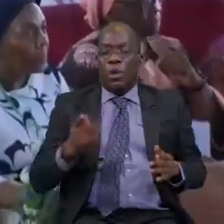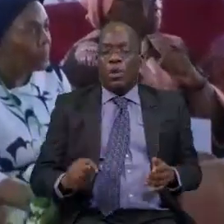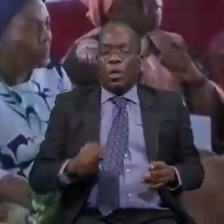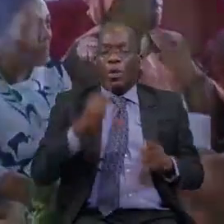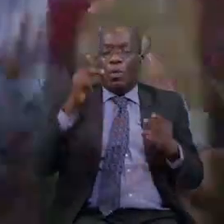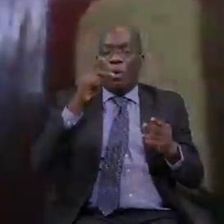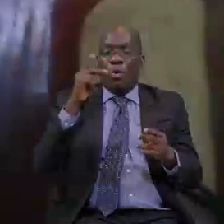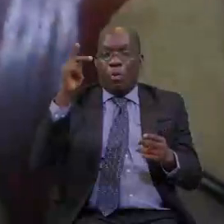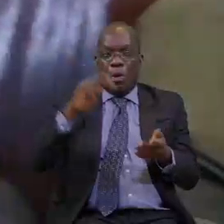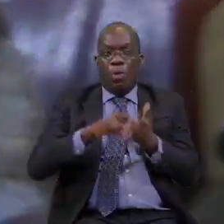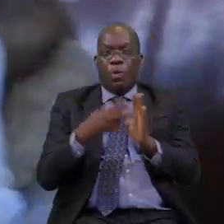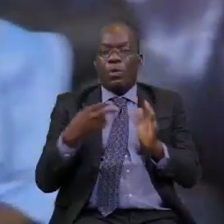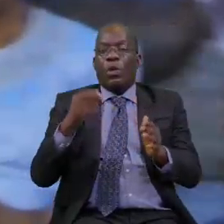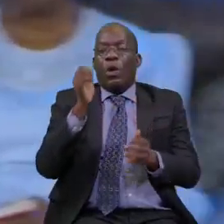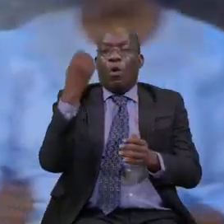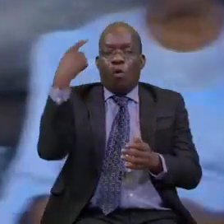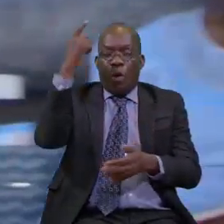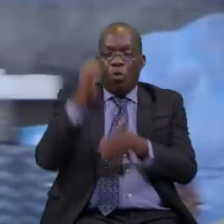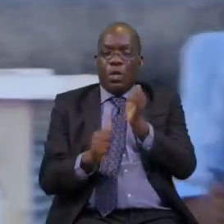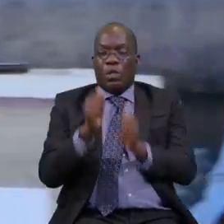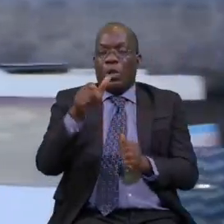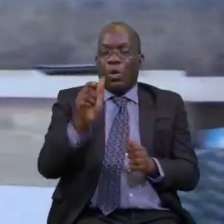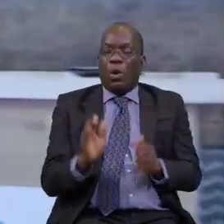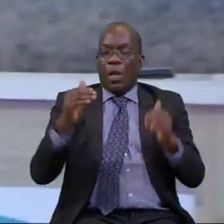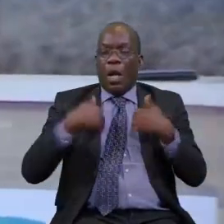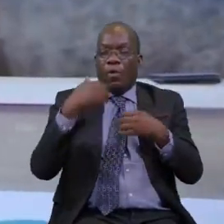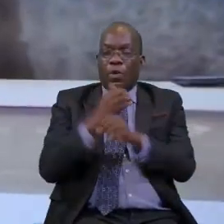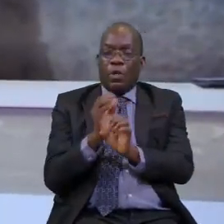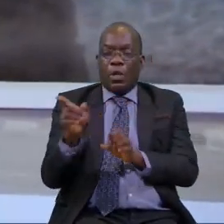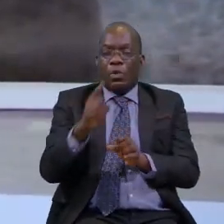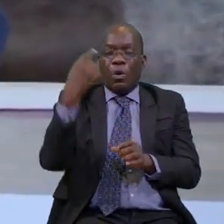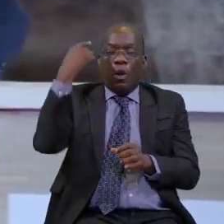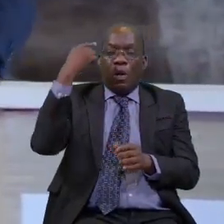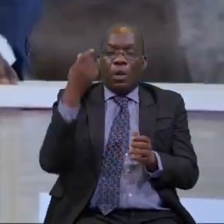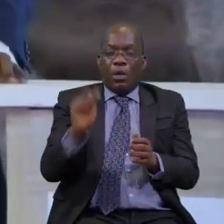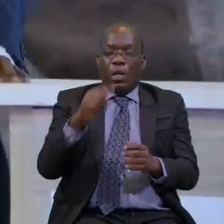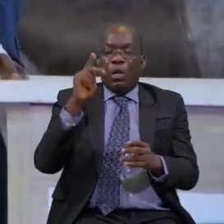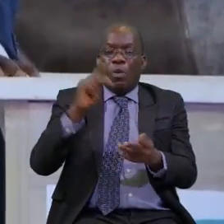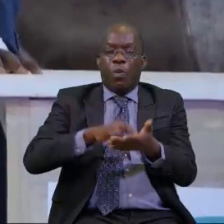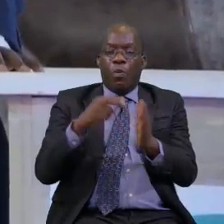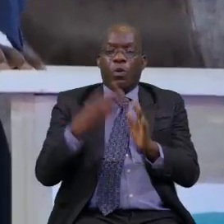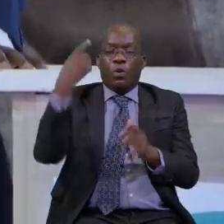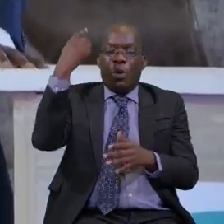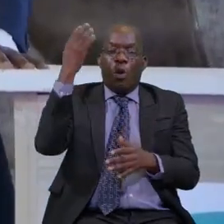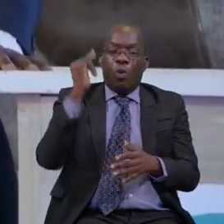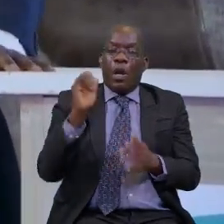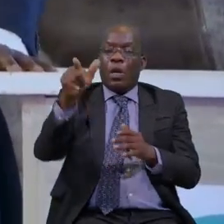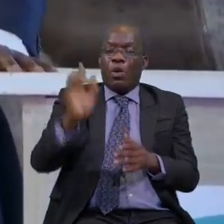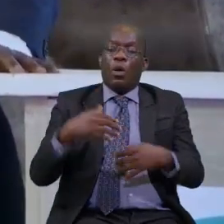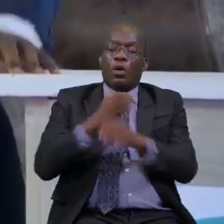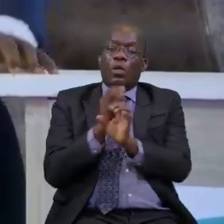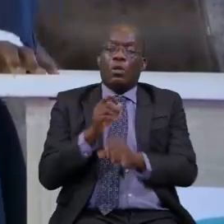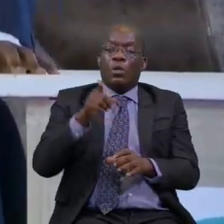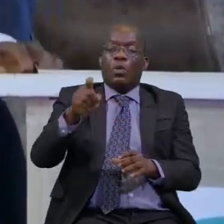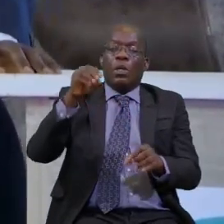has created you, the purpose for which the Lord puts you, you are not in Taraba state. You are not in your